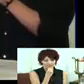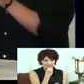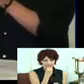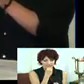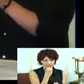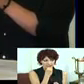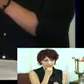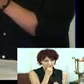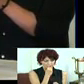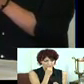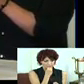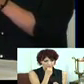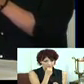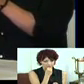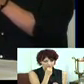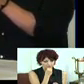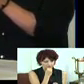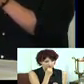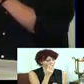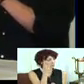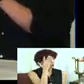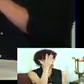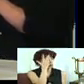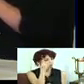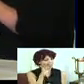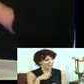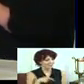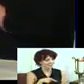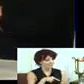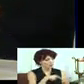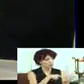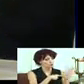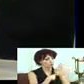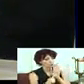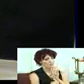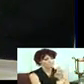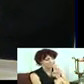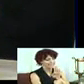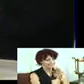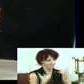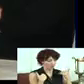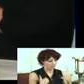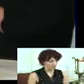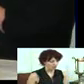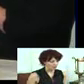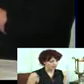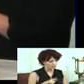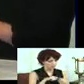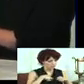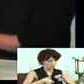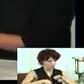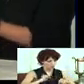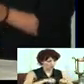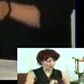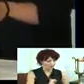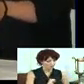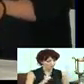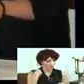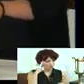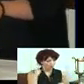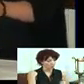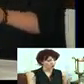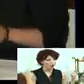and eat it. For this is my body, which is broken for all of you."